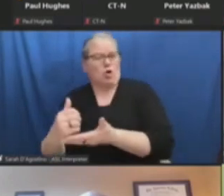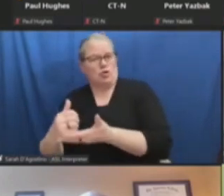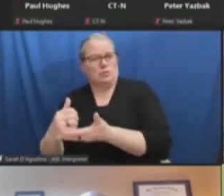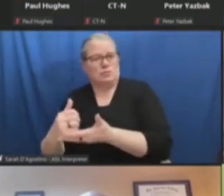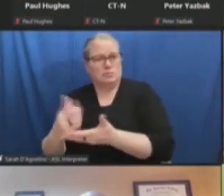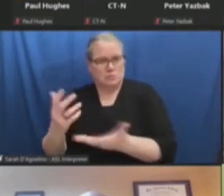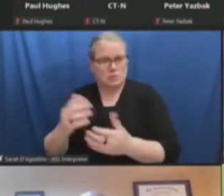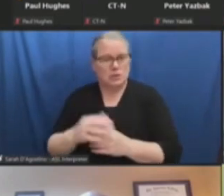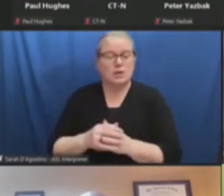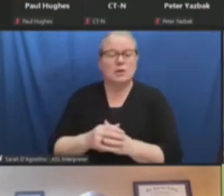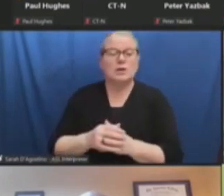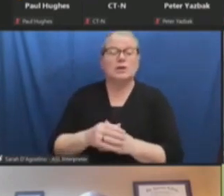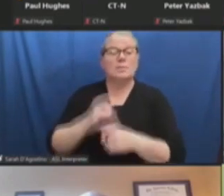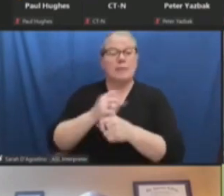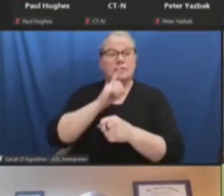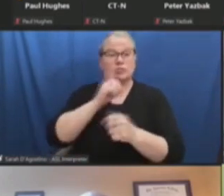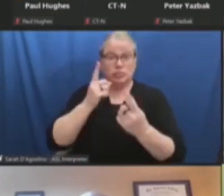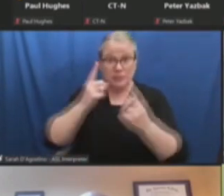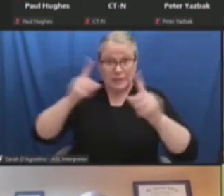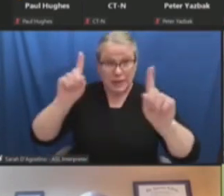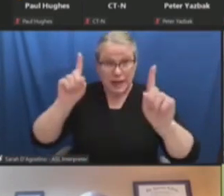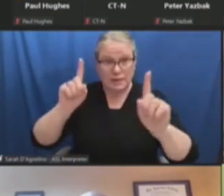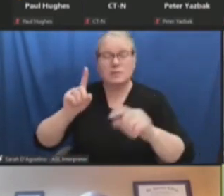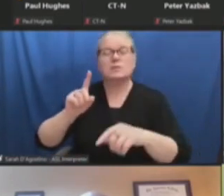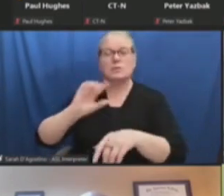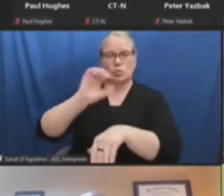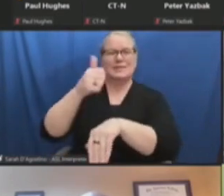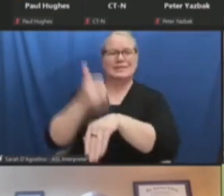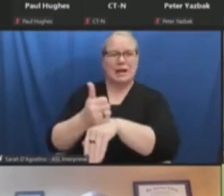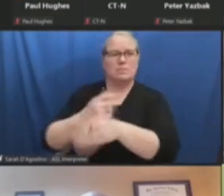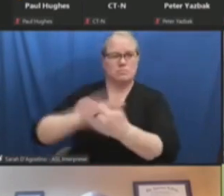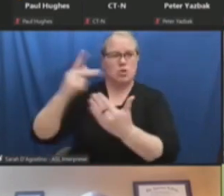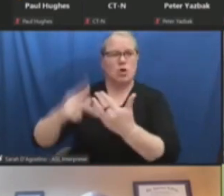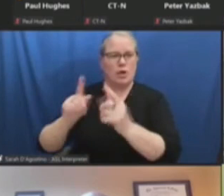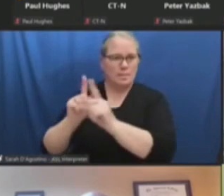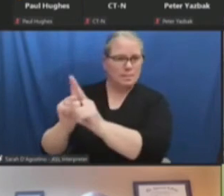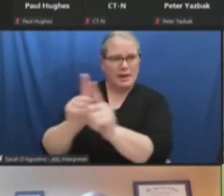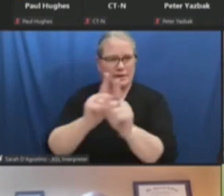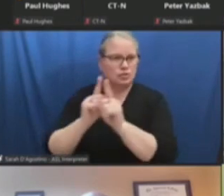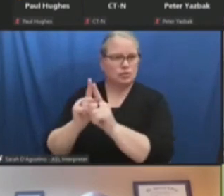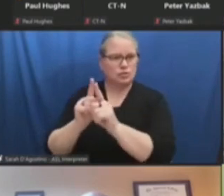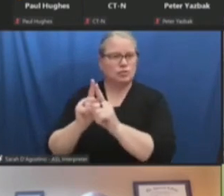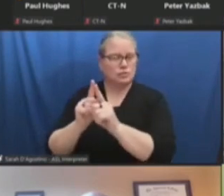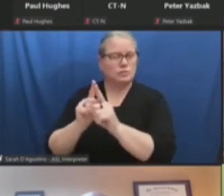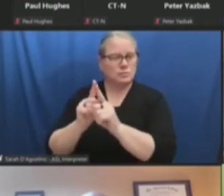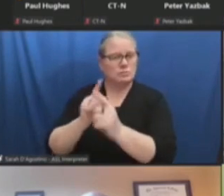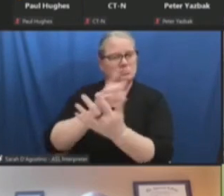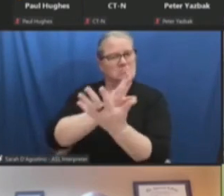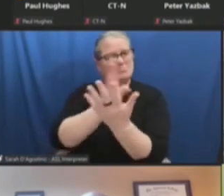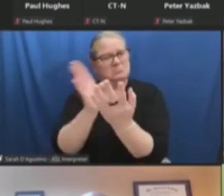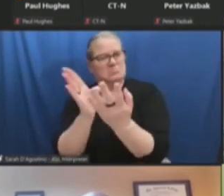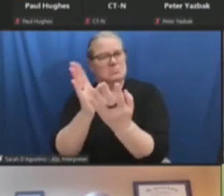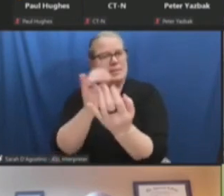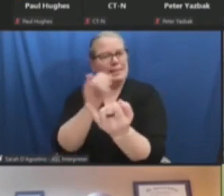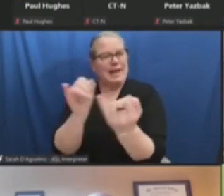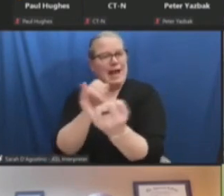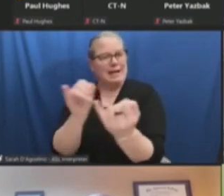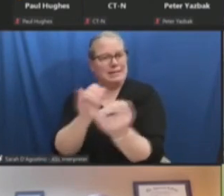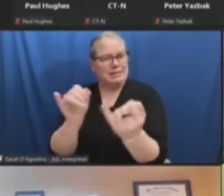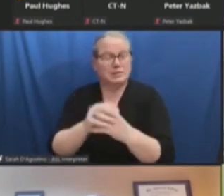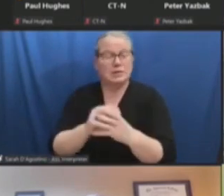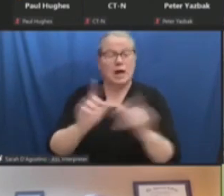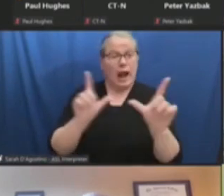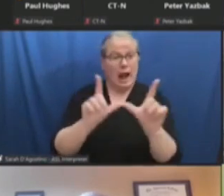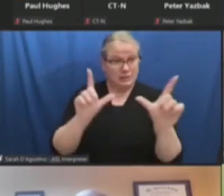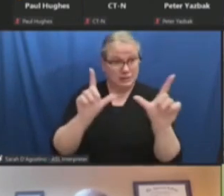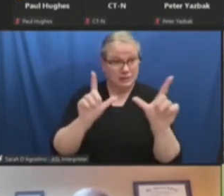we did set up a mentorship program towards the end. So after they become licensed, they will then